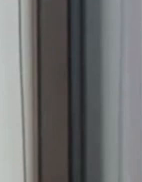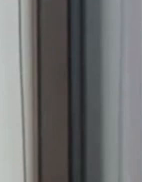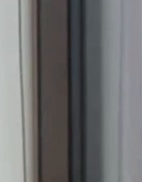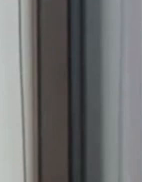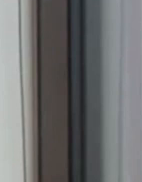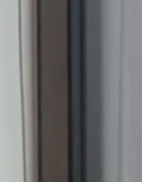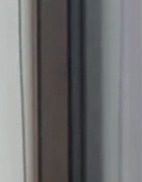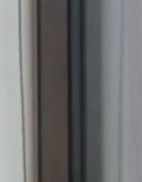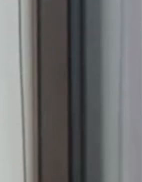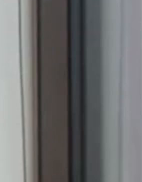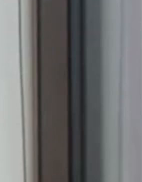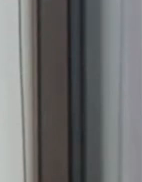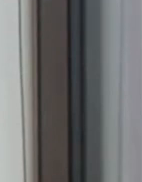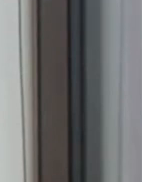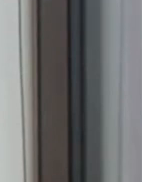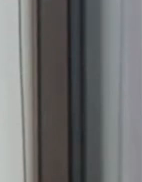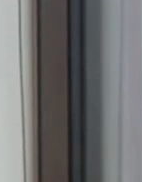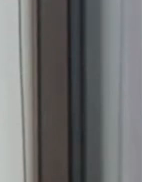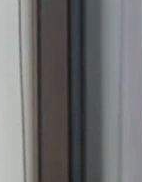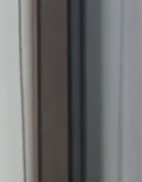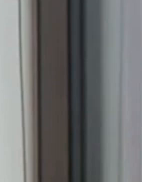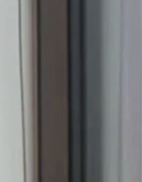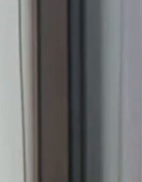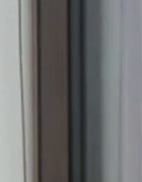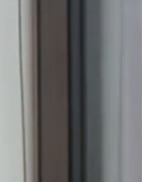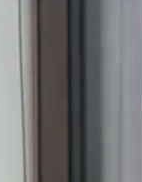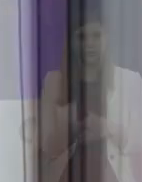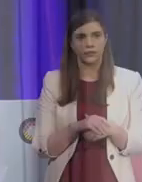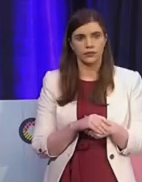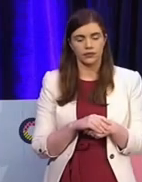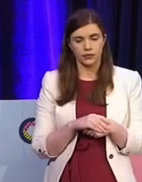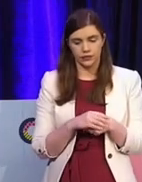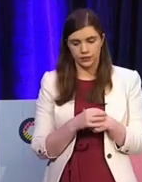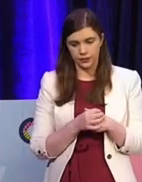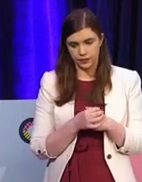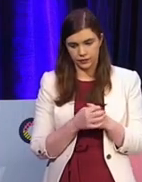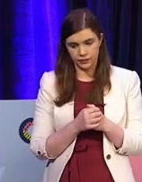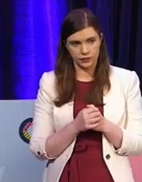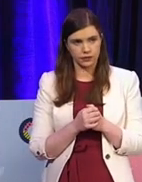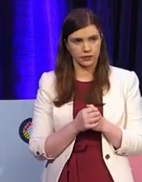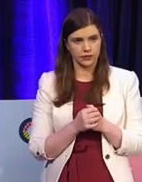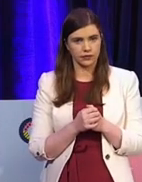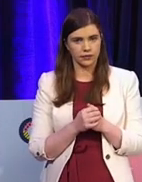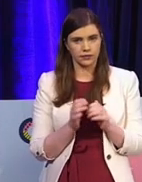in person, but I want to emphasise my commitment to continue listening to you. Thanks very much.